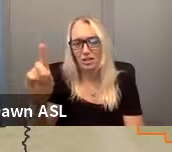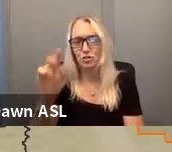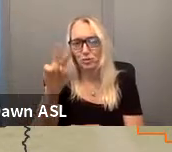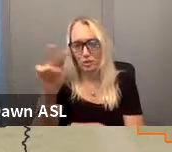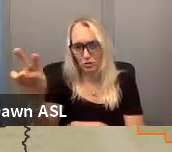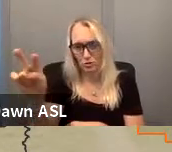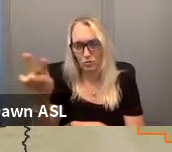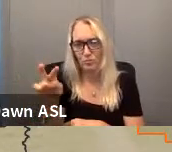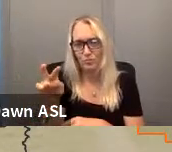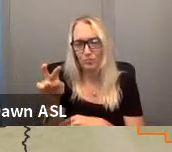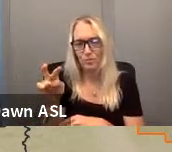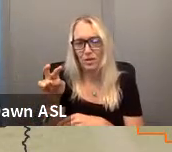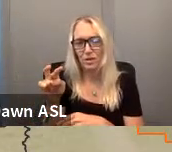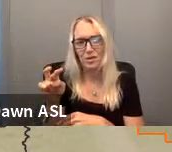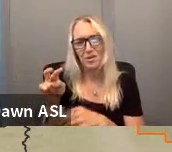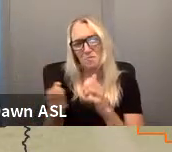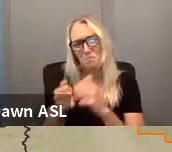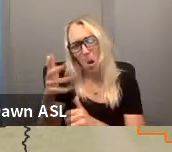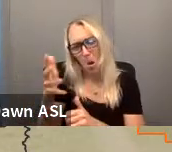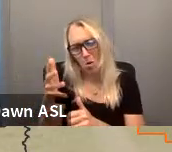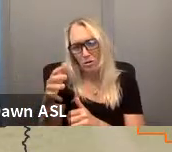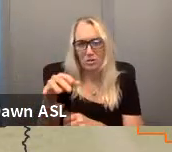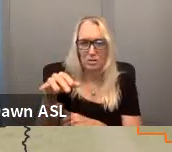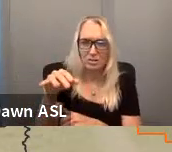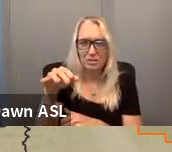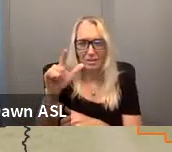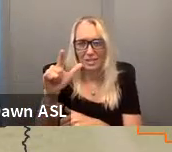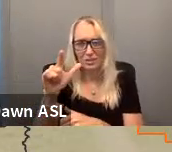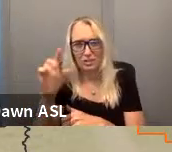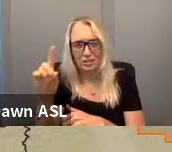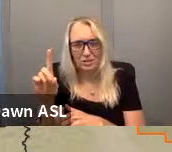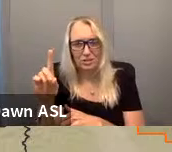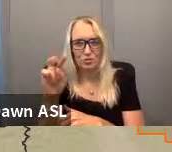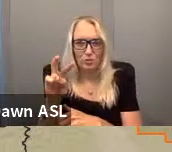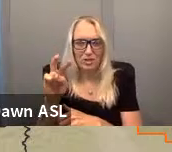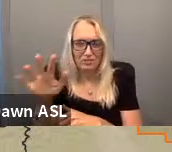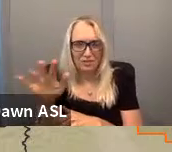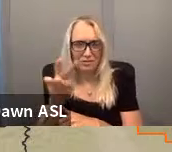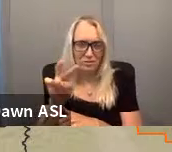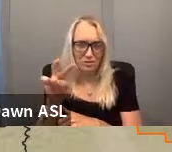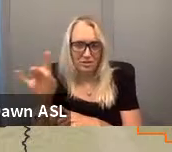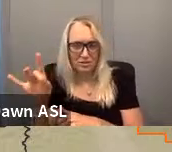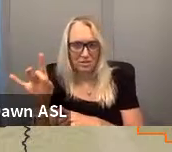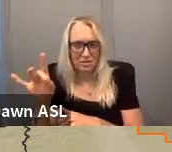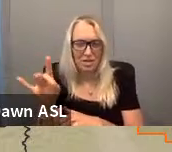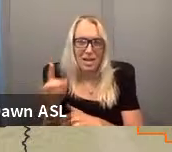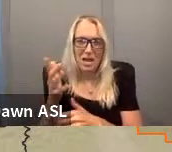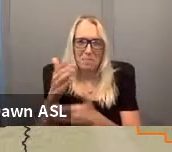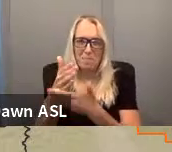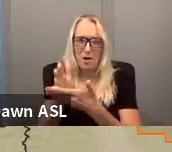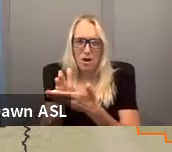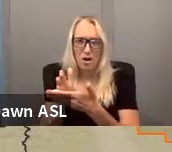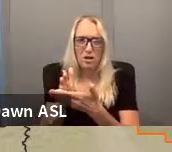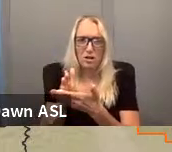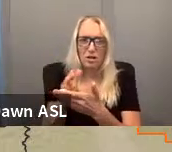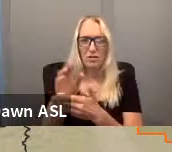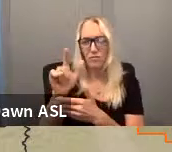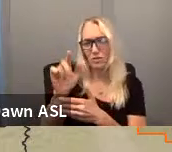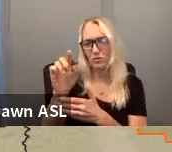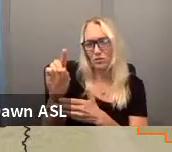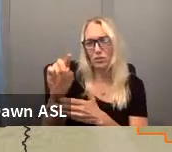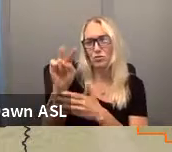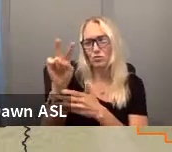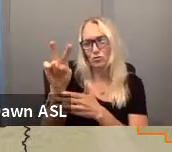22, most of legislative districts 25 and 28, and parts of legislative districts